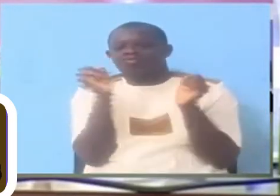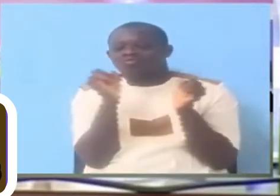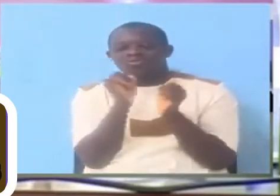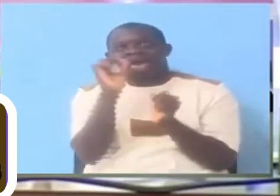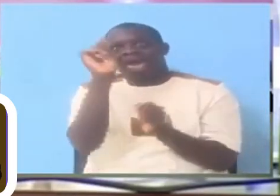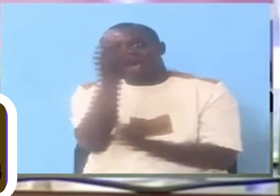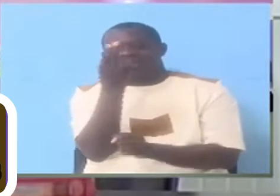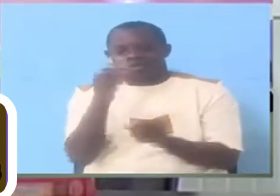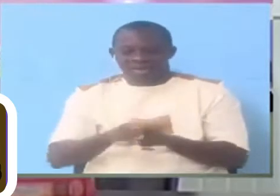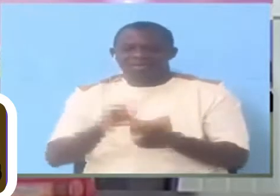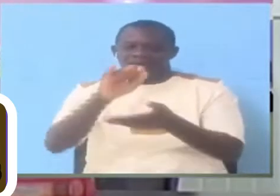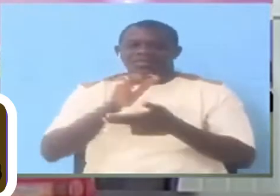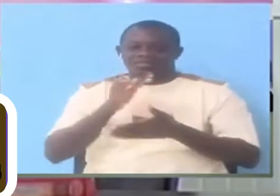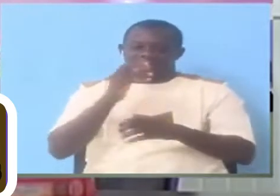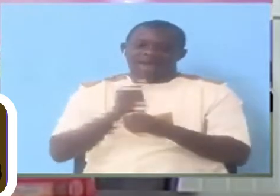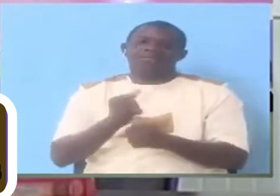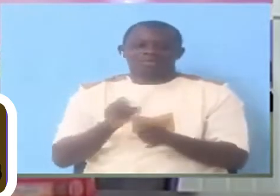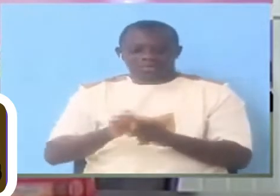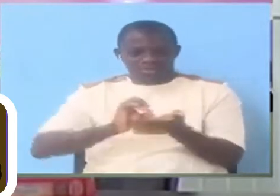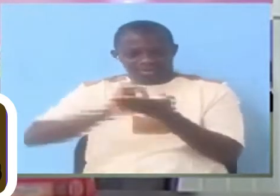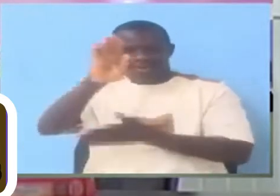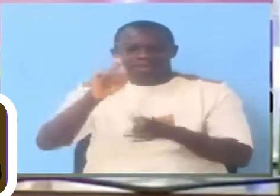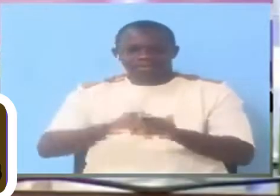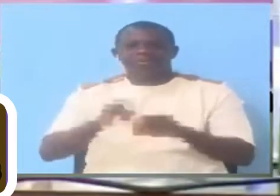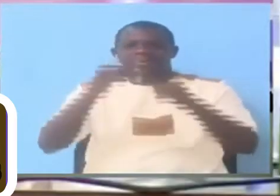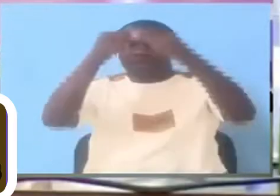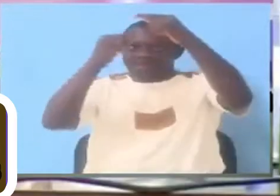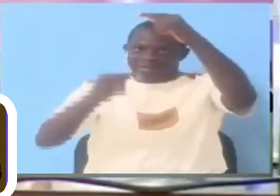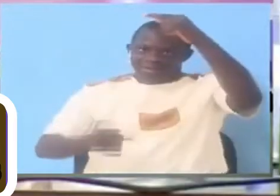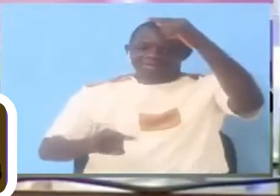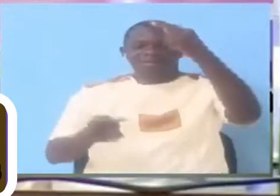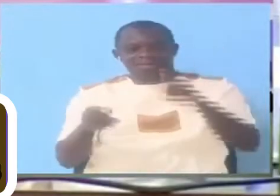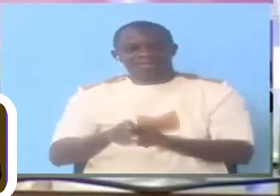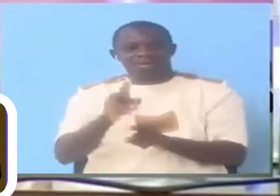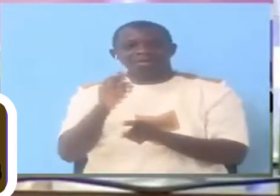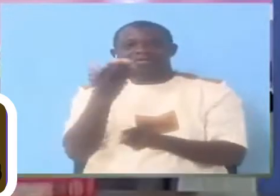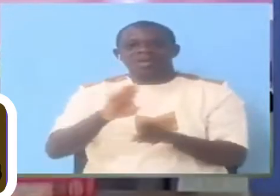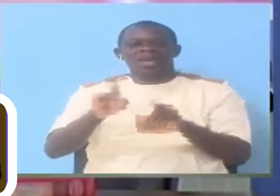Could you send me the list? Holy cow.